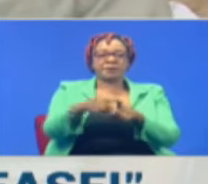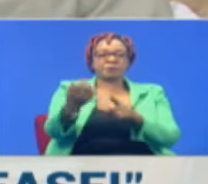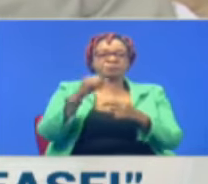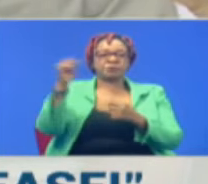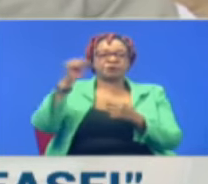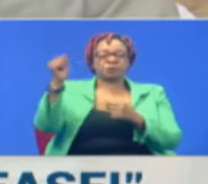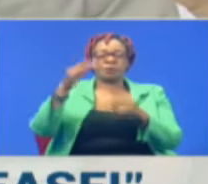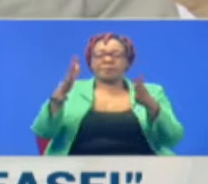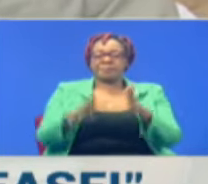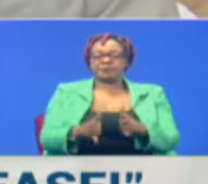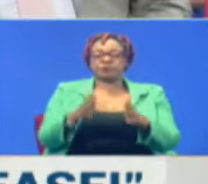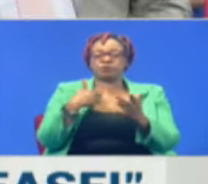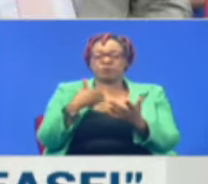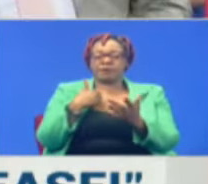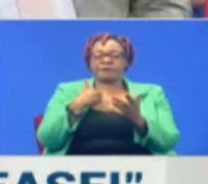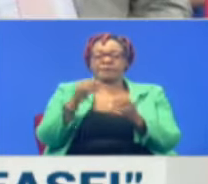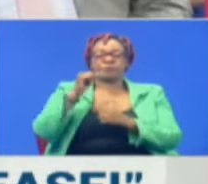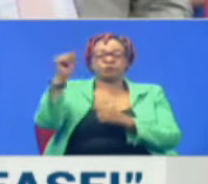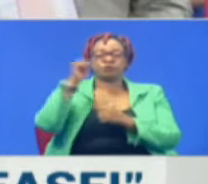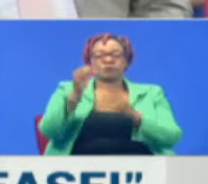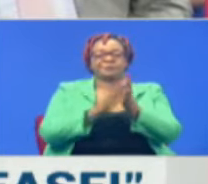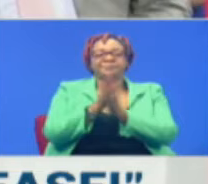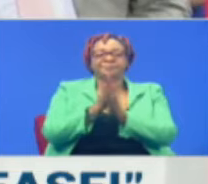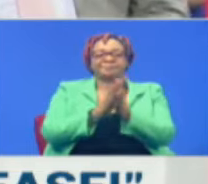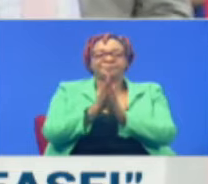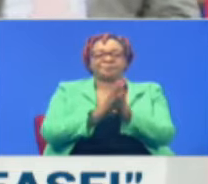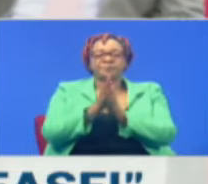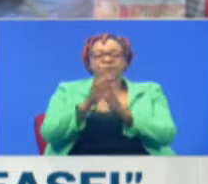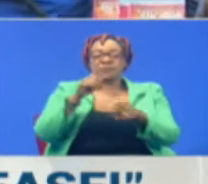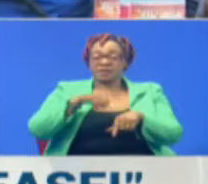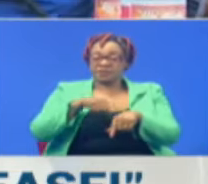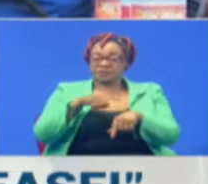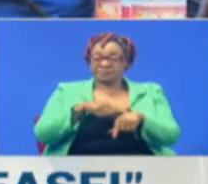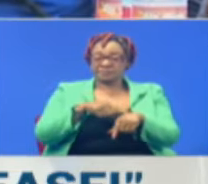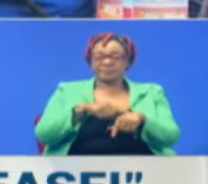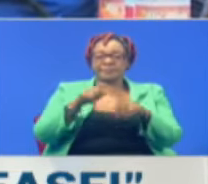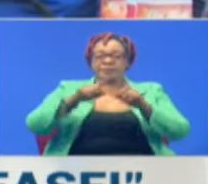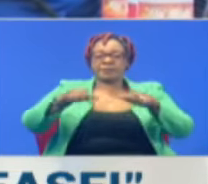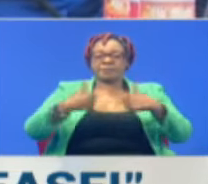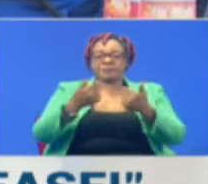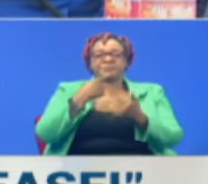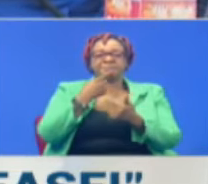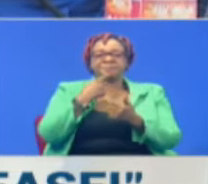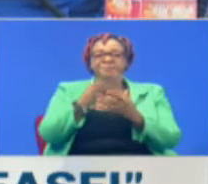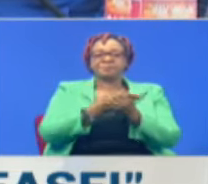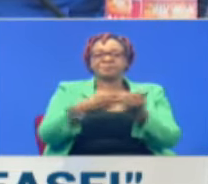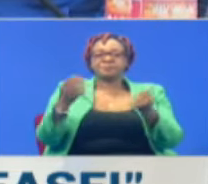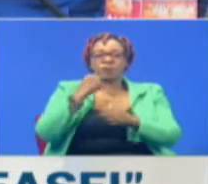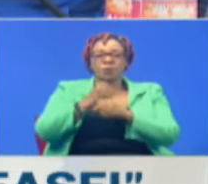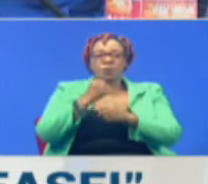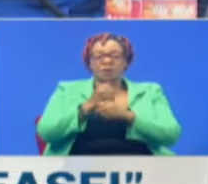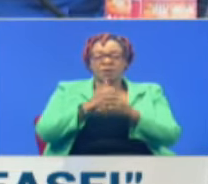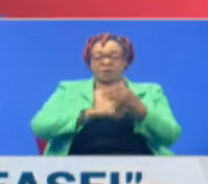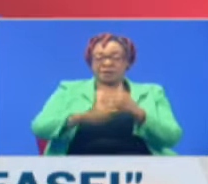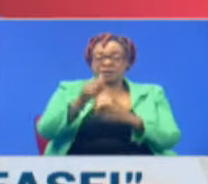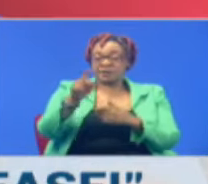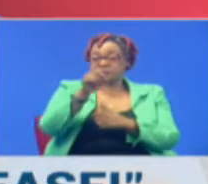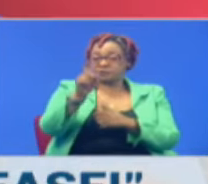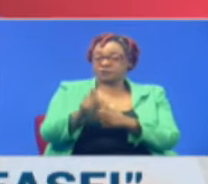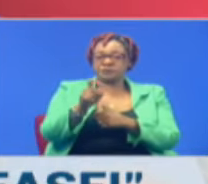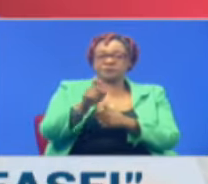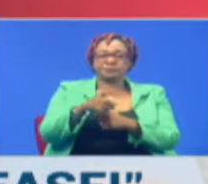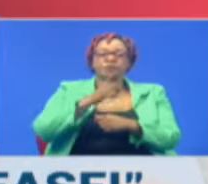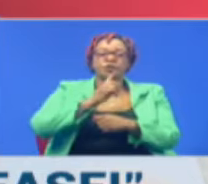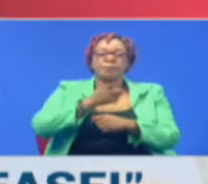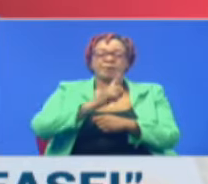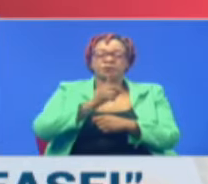political aspirations. This is after claims were made that the DCI boss has been working under the executive's command to harass politicians